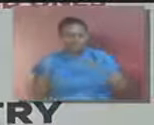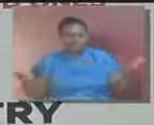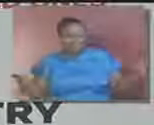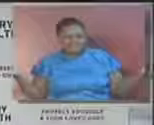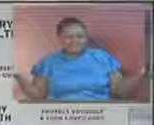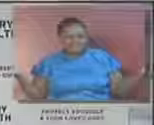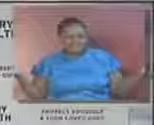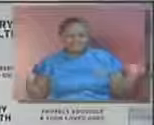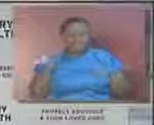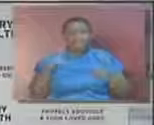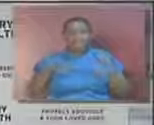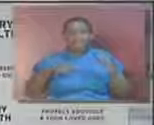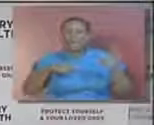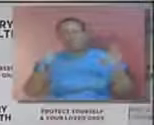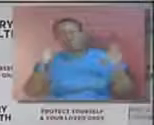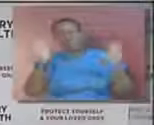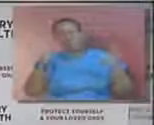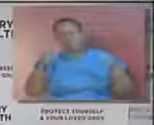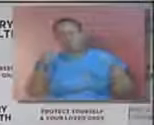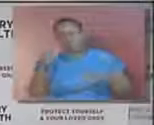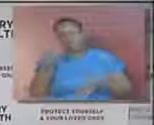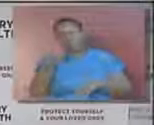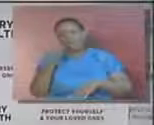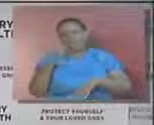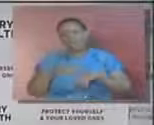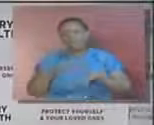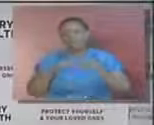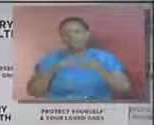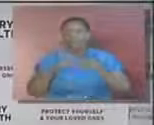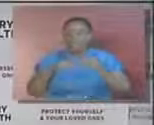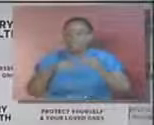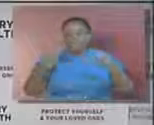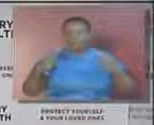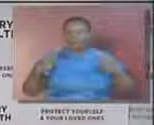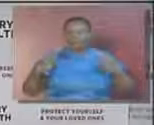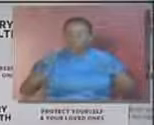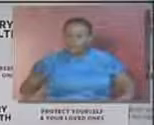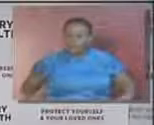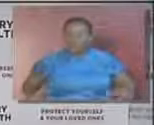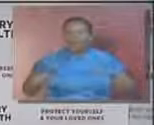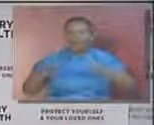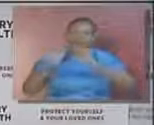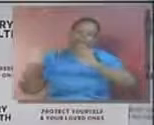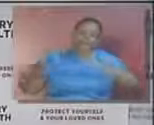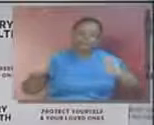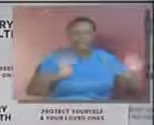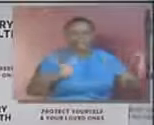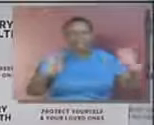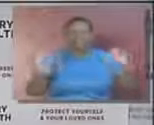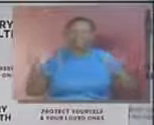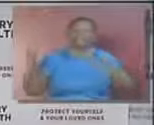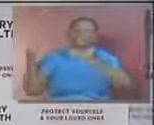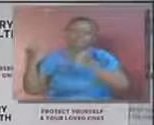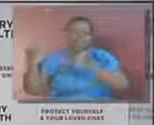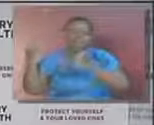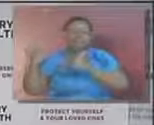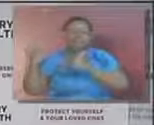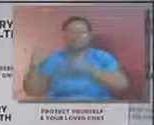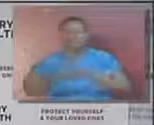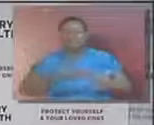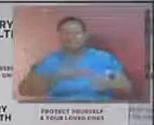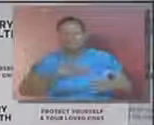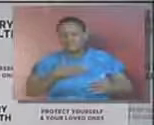Mr. Cummins. Thank you. And CMO, I think the second question focused on the broader clinical discussion. The question, I'm not sure